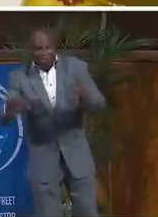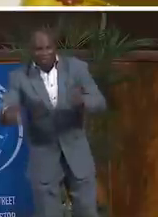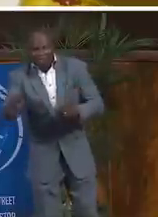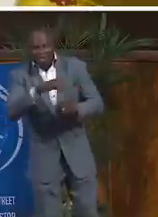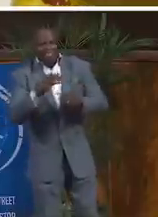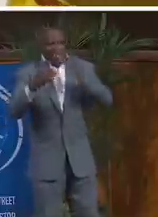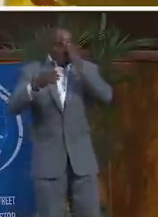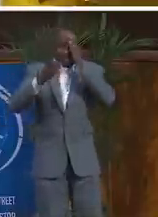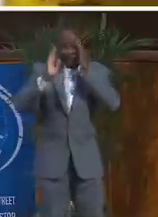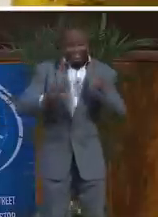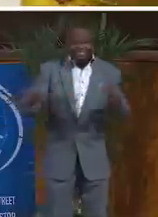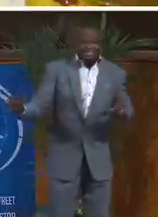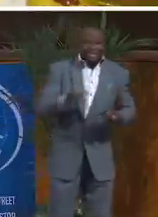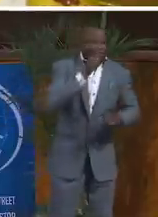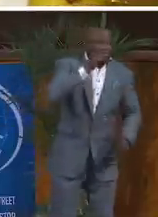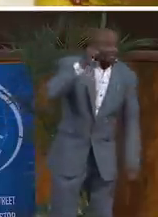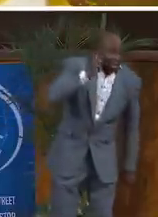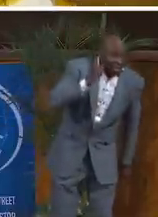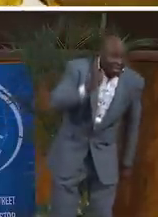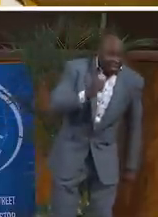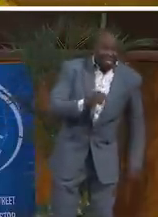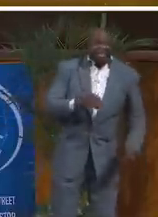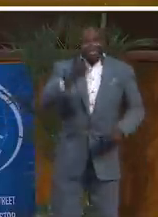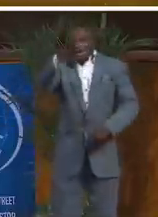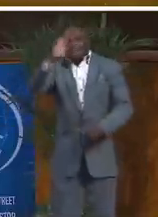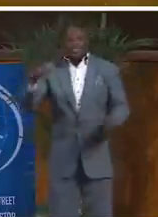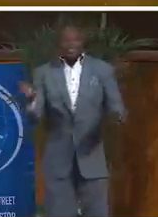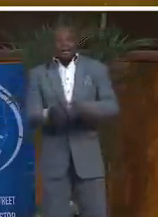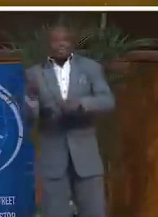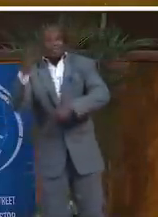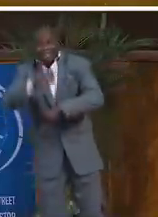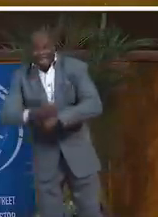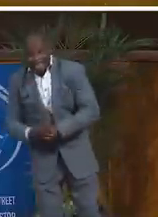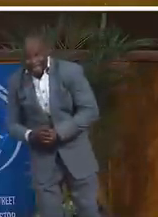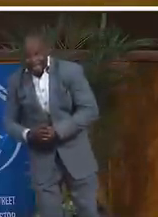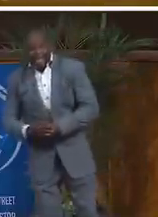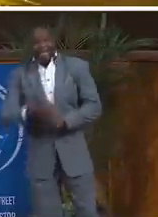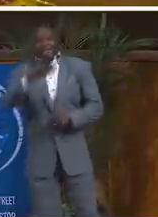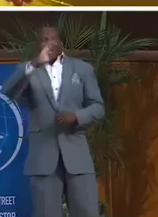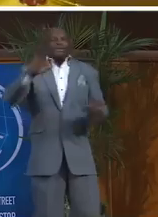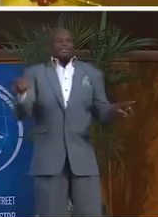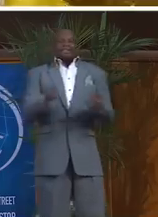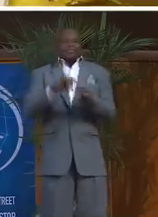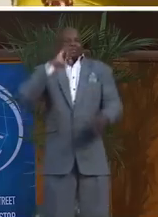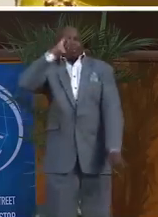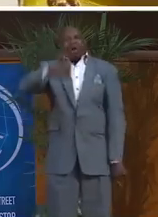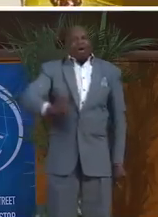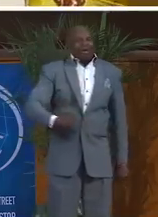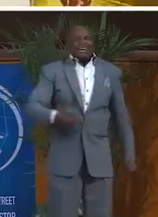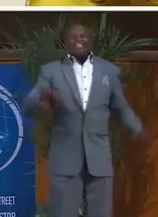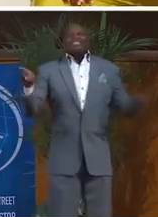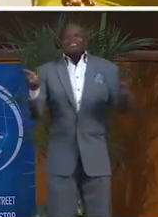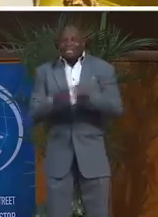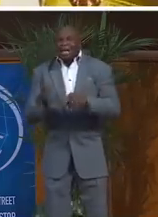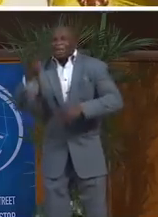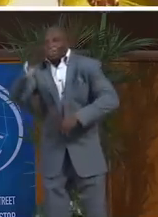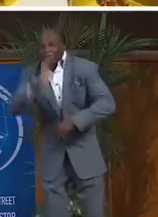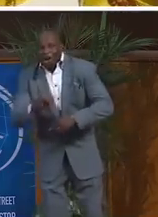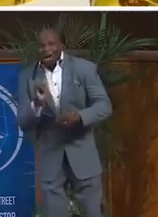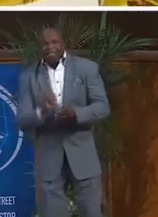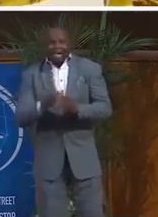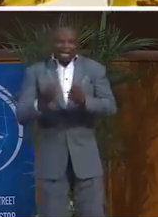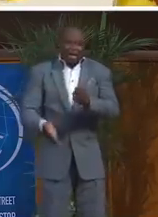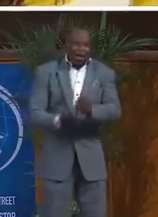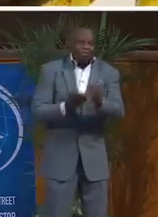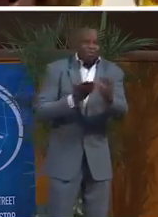that God is the same yesterday, God is the same today, and God will be the same tomorrow. The same God that walked you